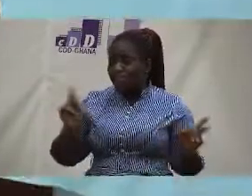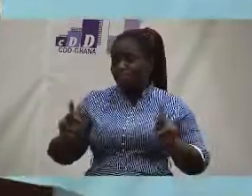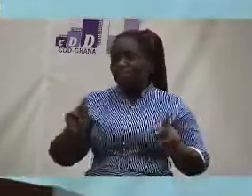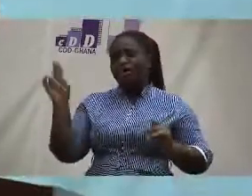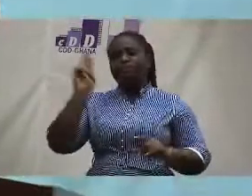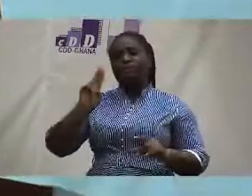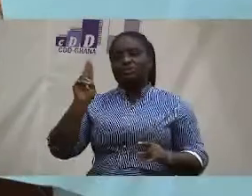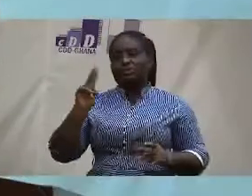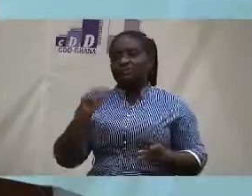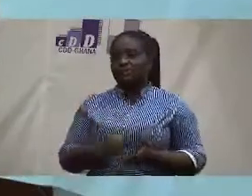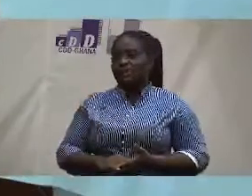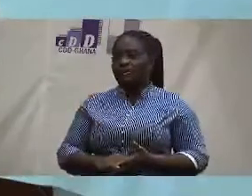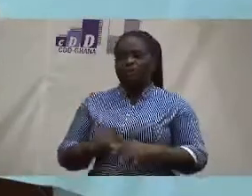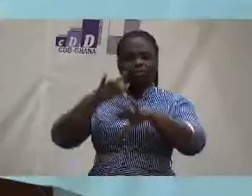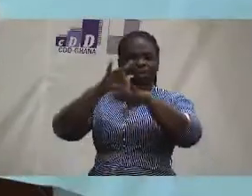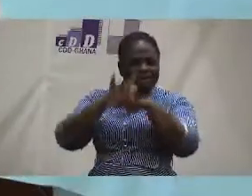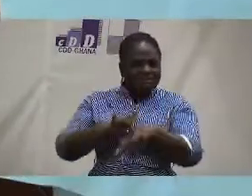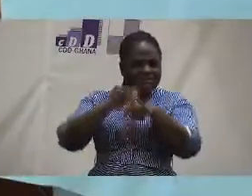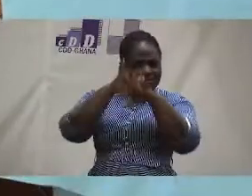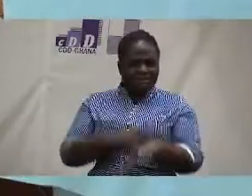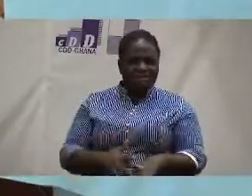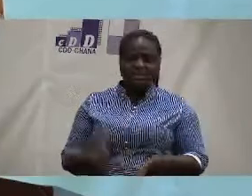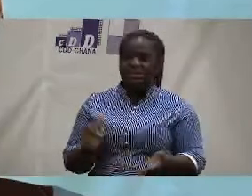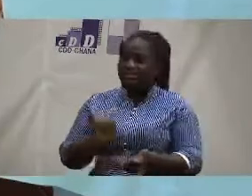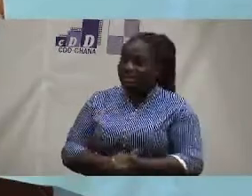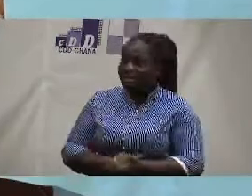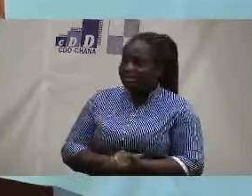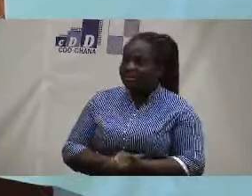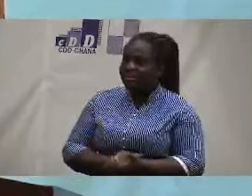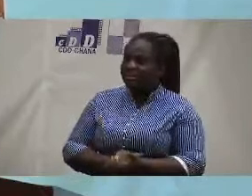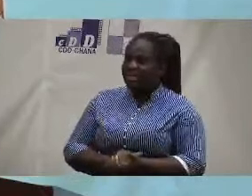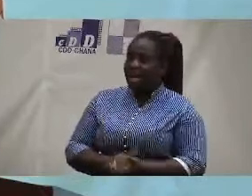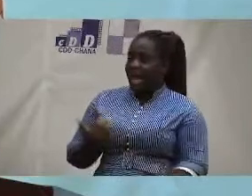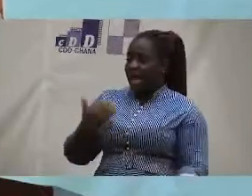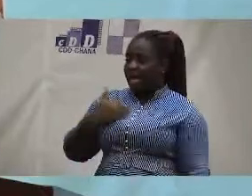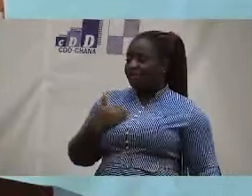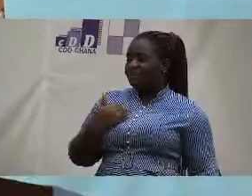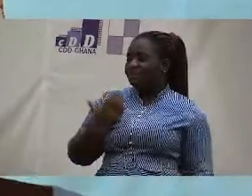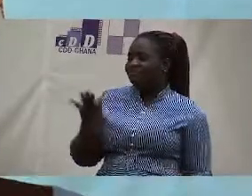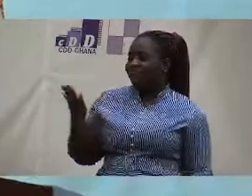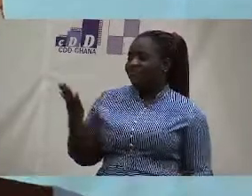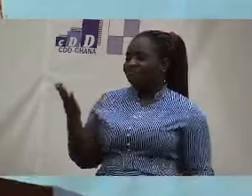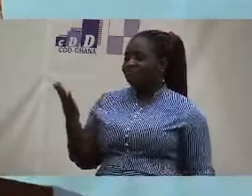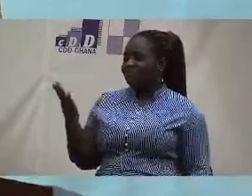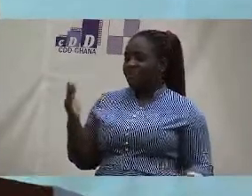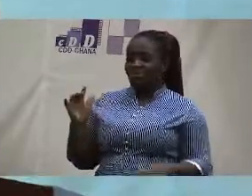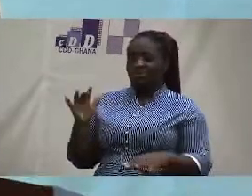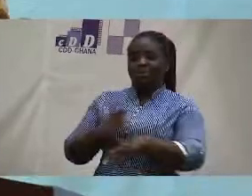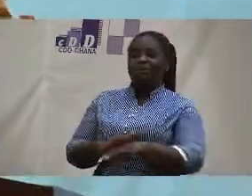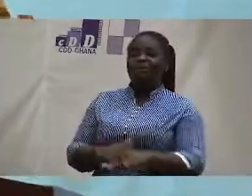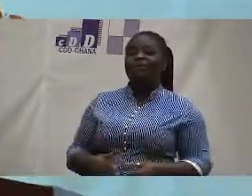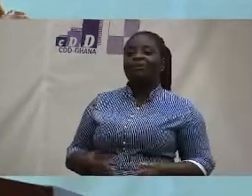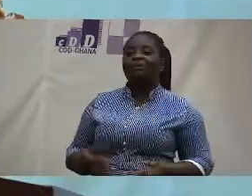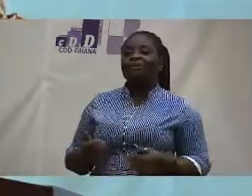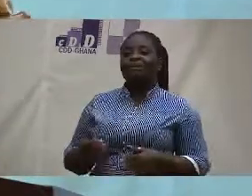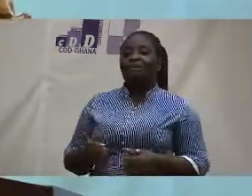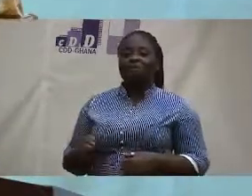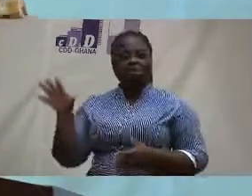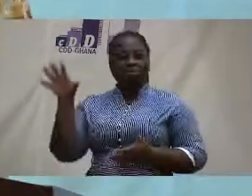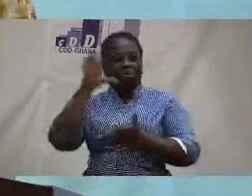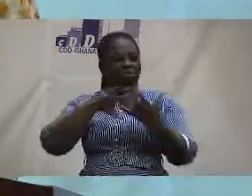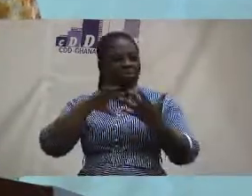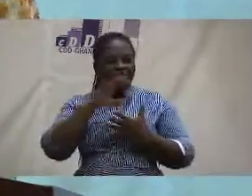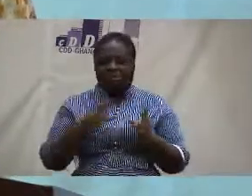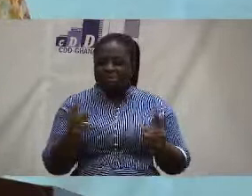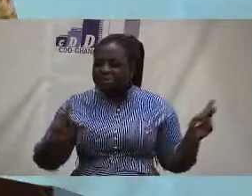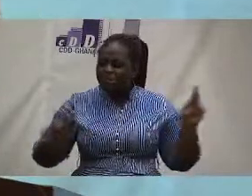it to re-emphasize the role that are in the offline space online. It's being used to confuse